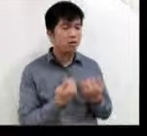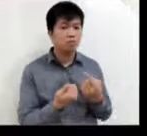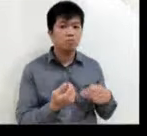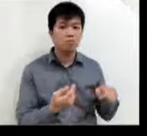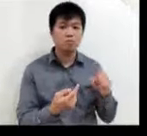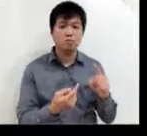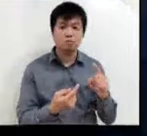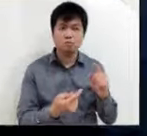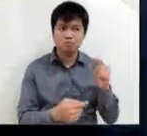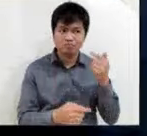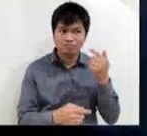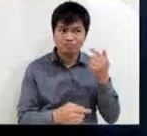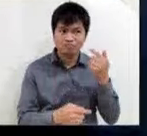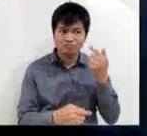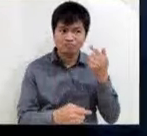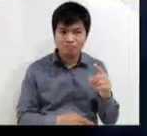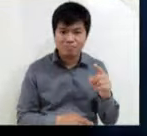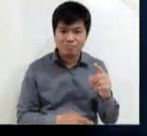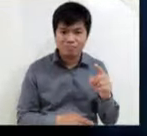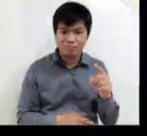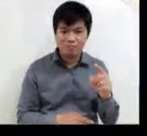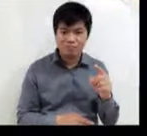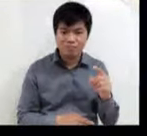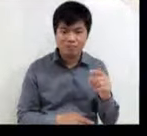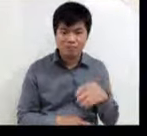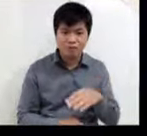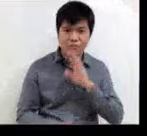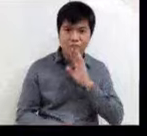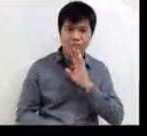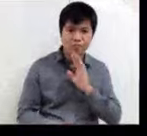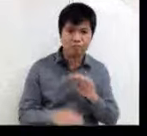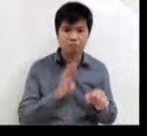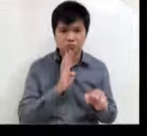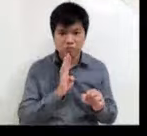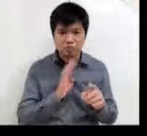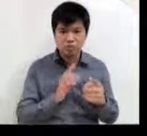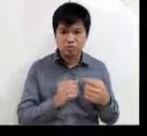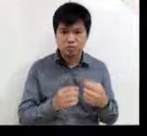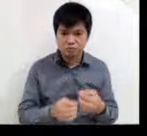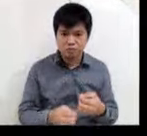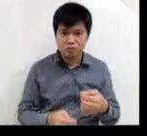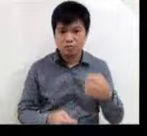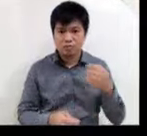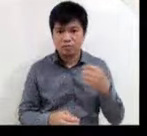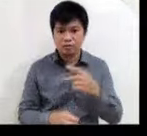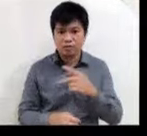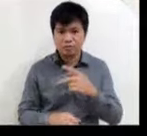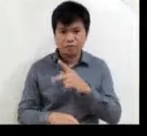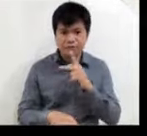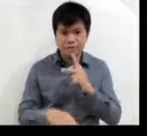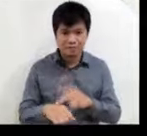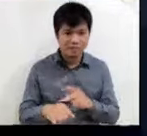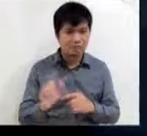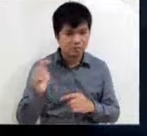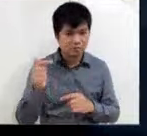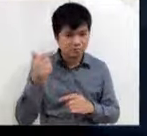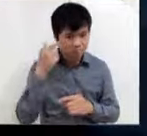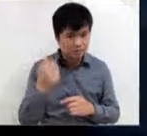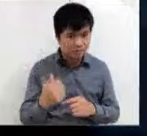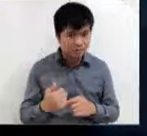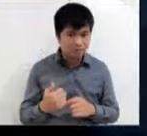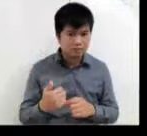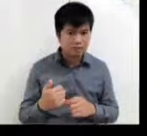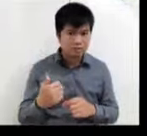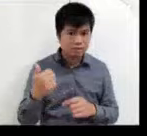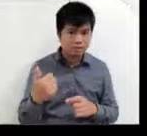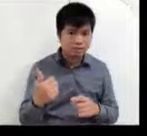feeling the restoration of, if you will, warmth that the Philippine government is now giving it,